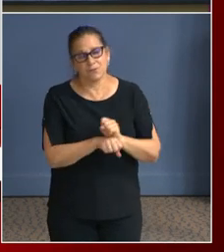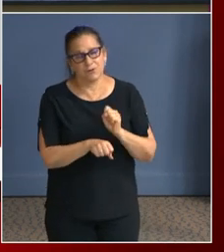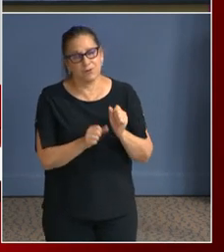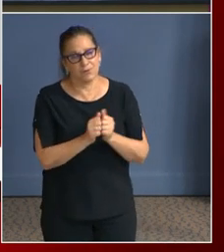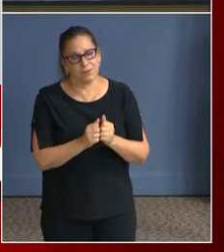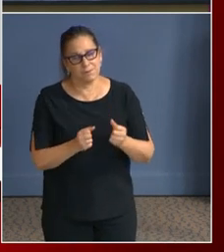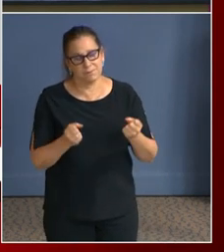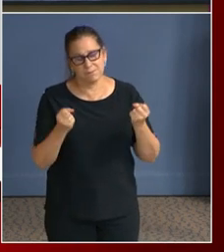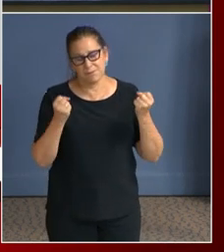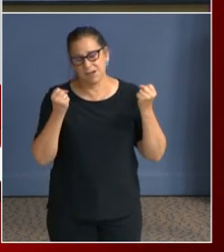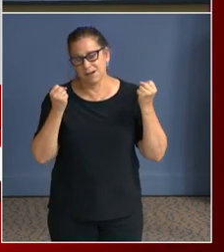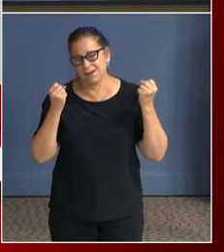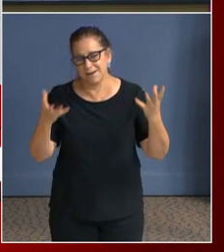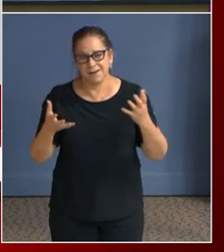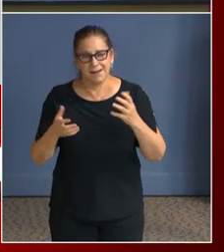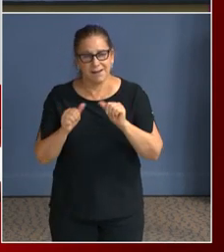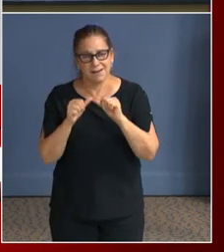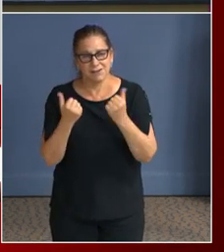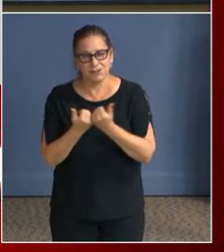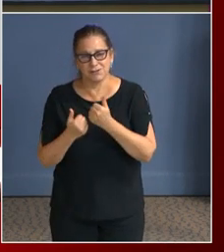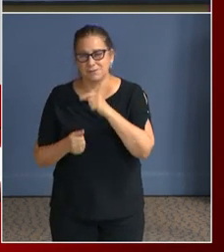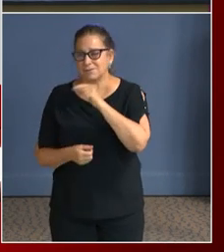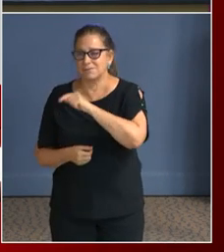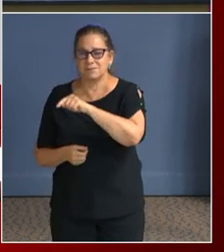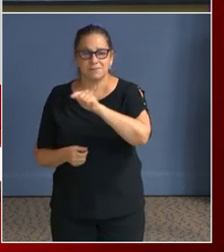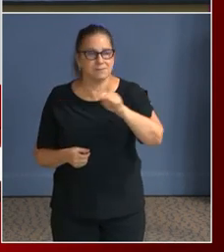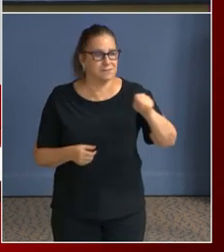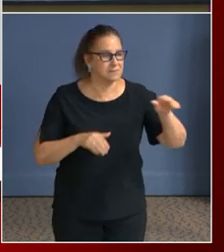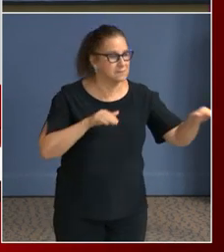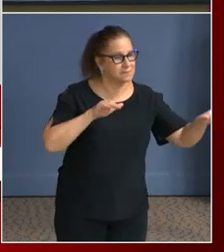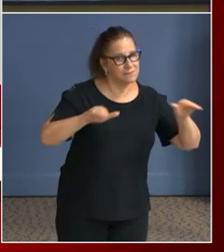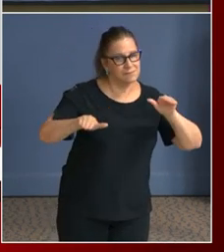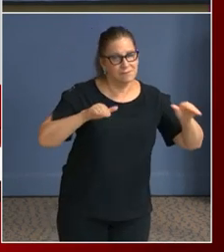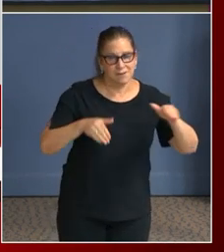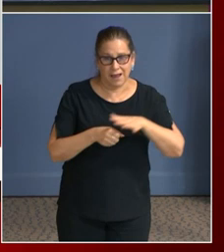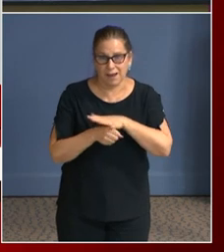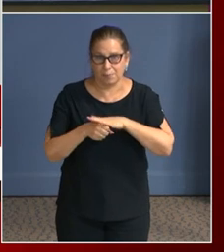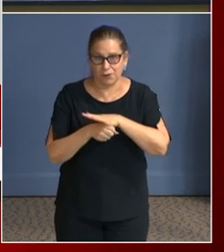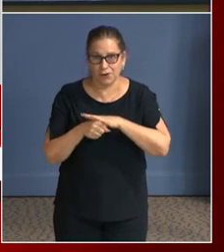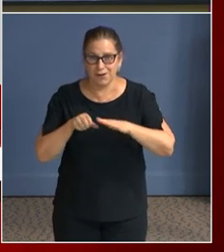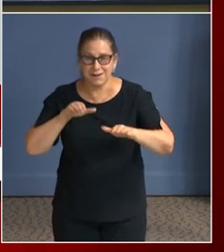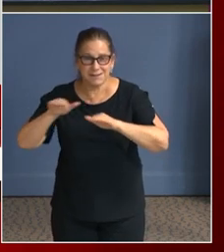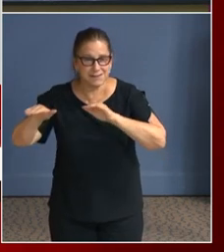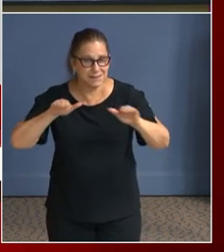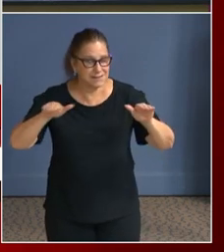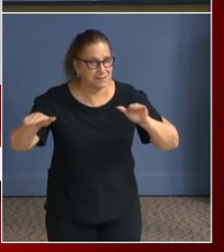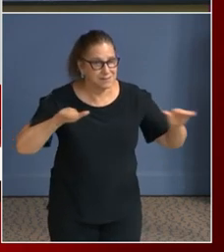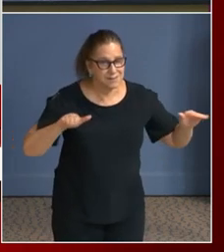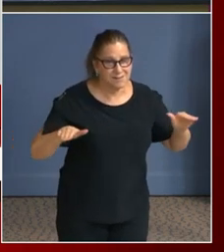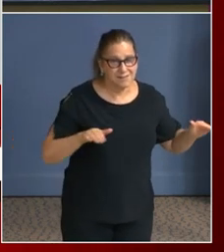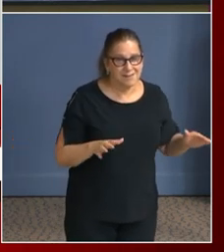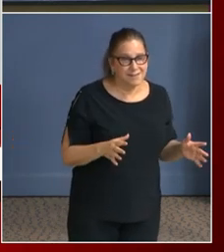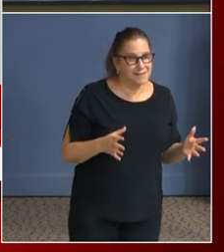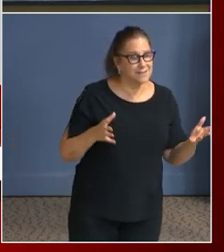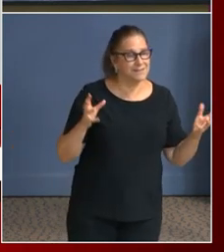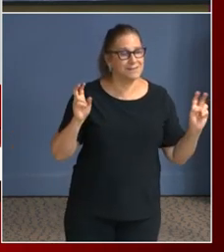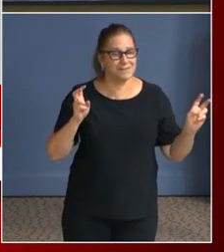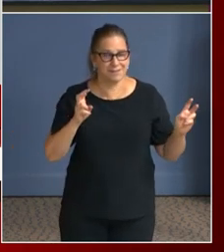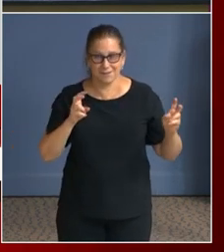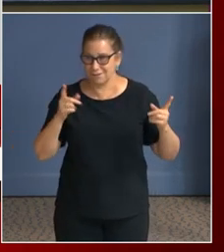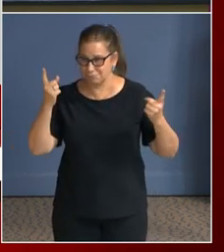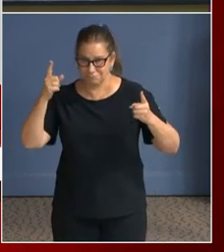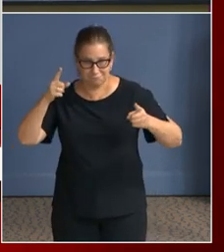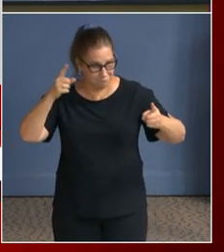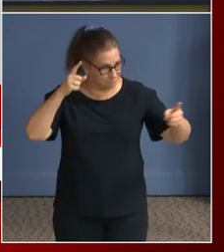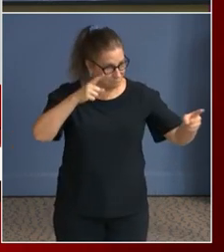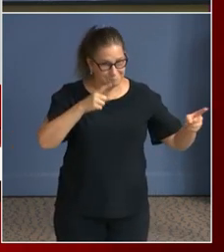agencies to go out into neighborhoods, and we are calling this our Go Team initiative. These teams